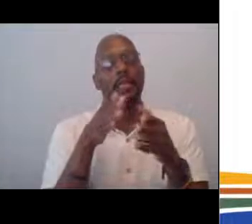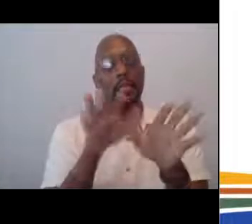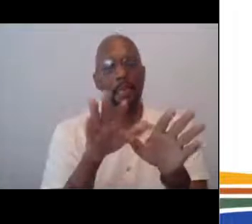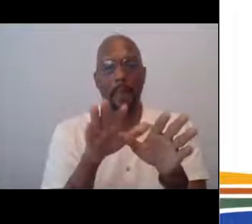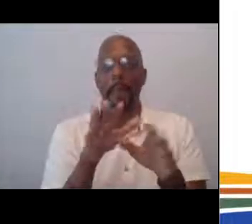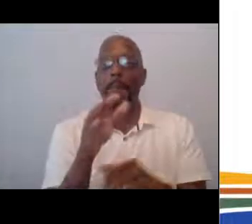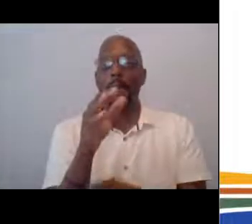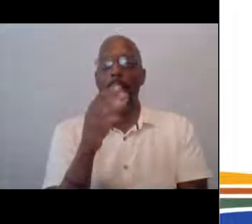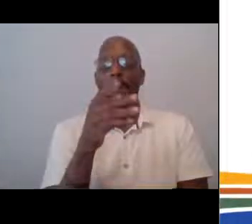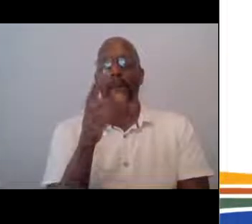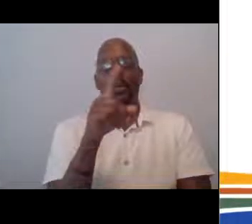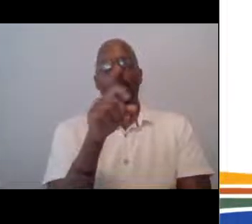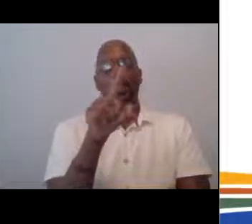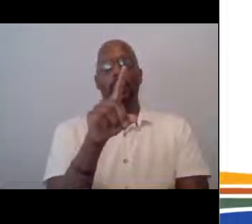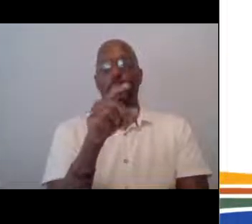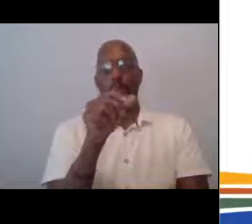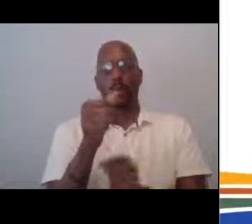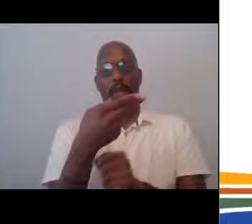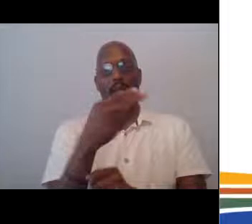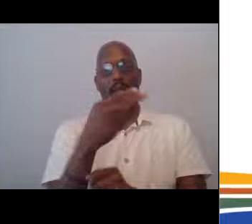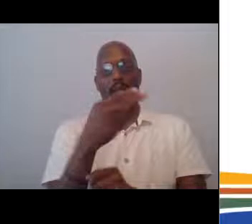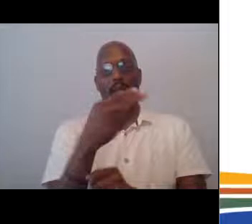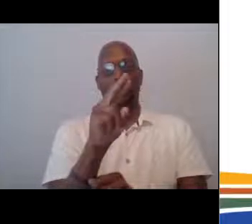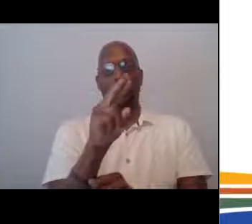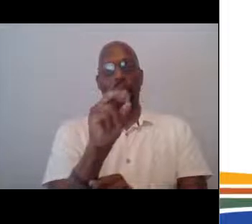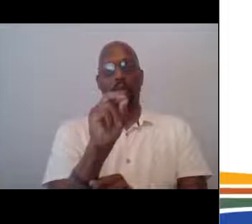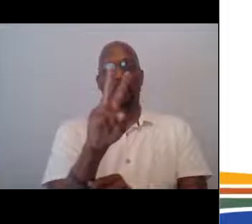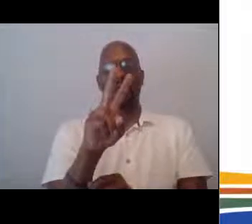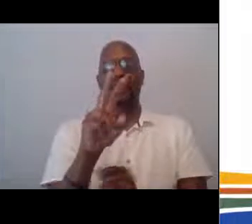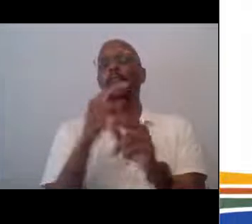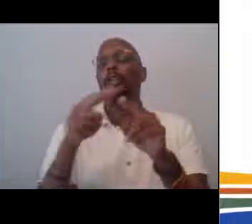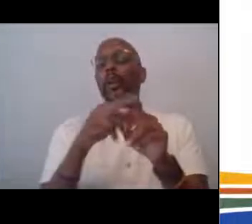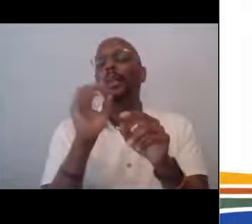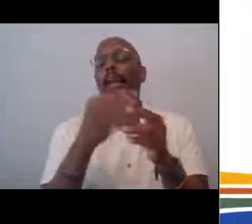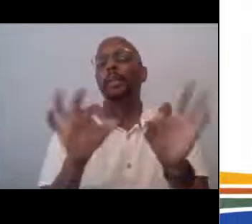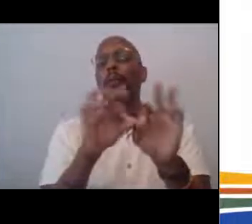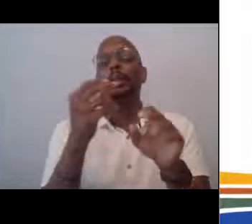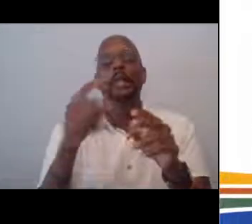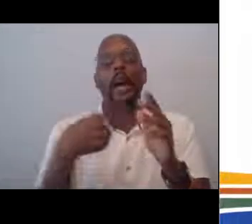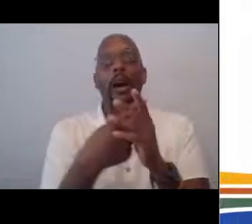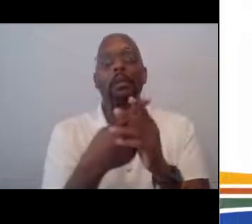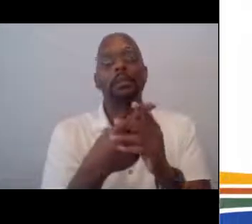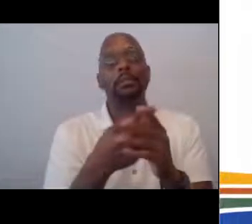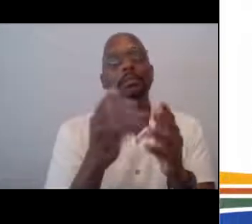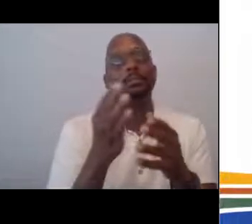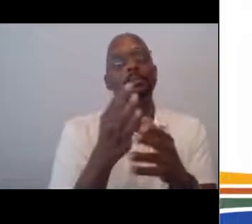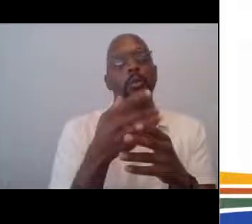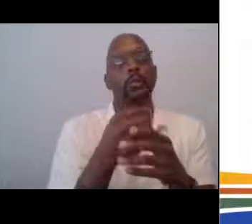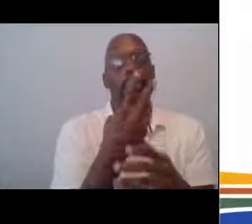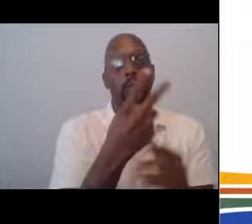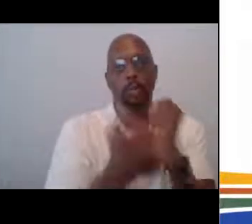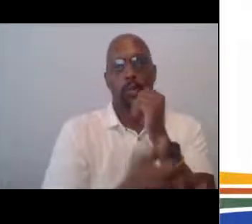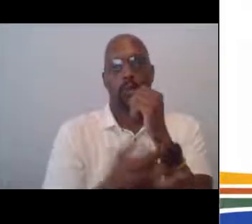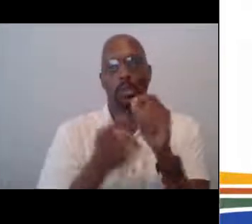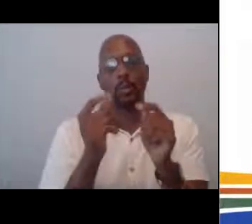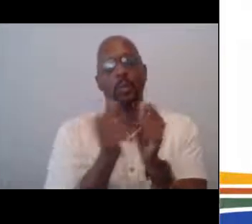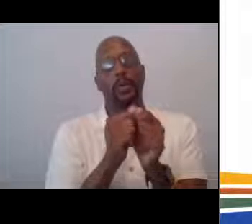with HOV lanes, and the train being a peak hour train service between our two counties with destinations north and